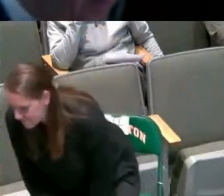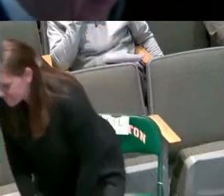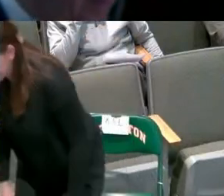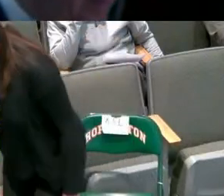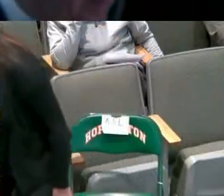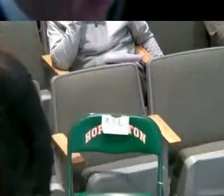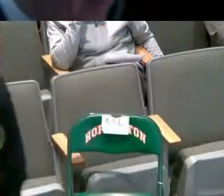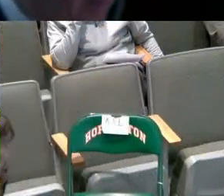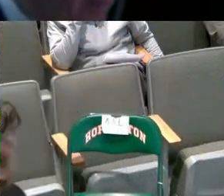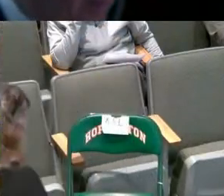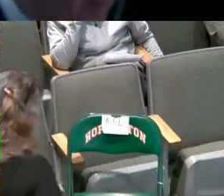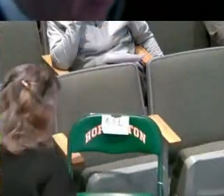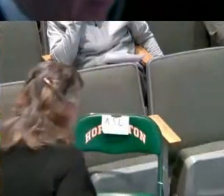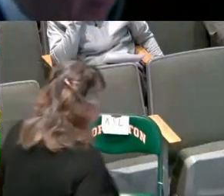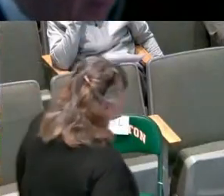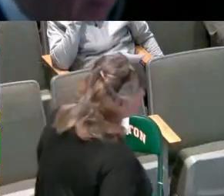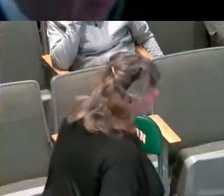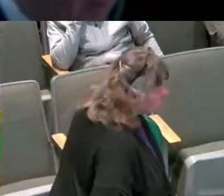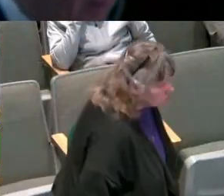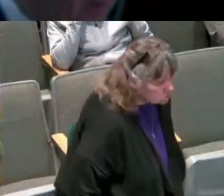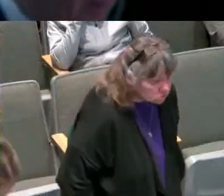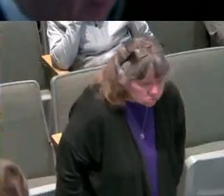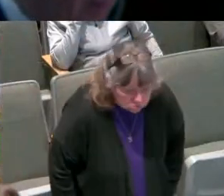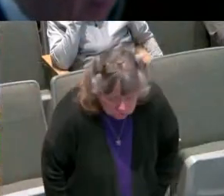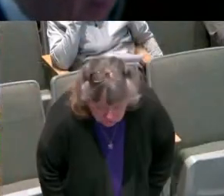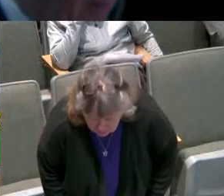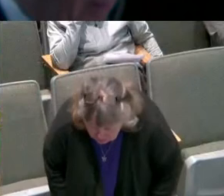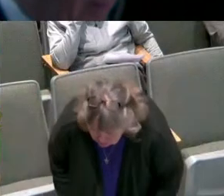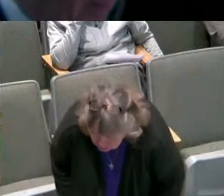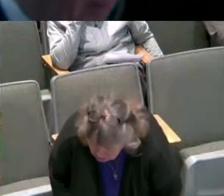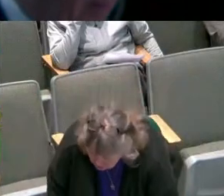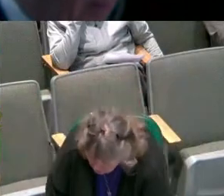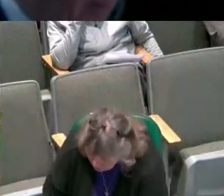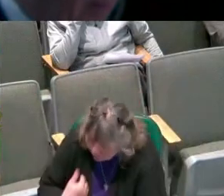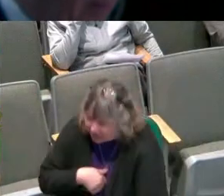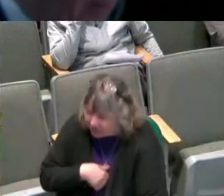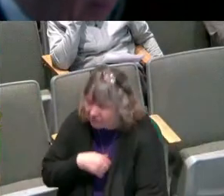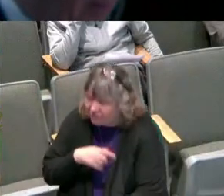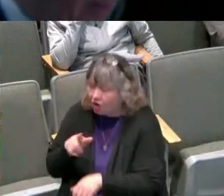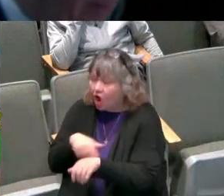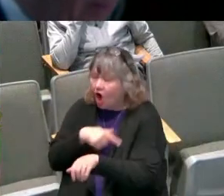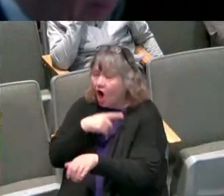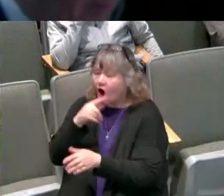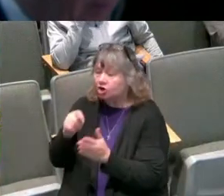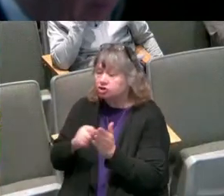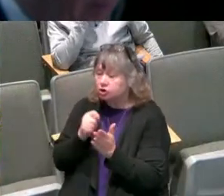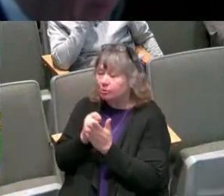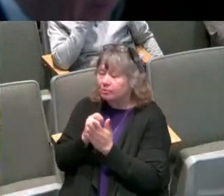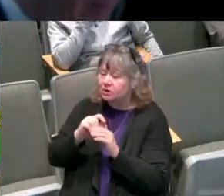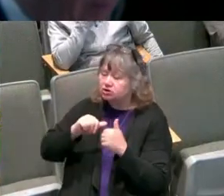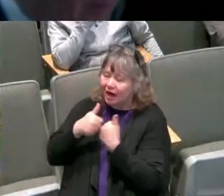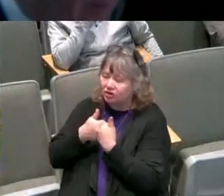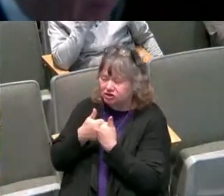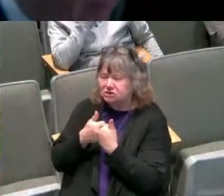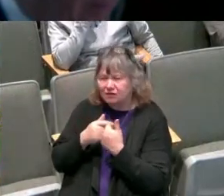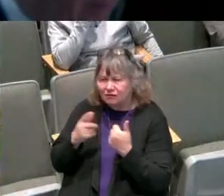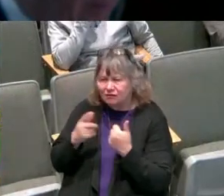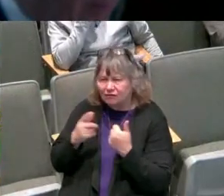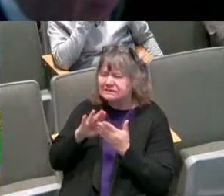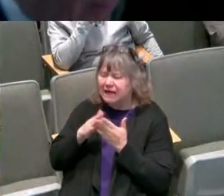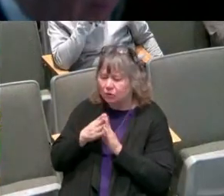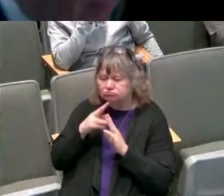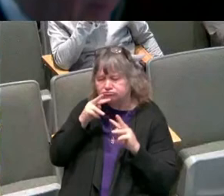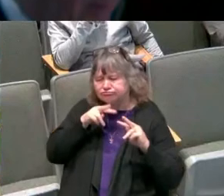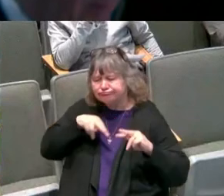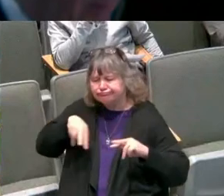challenges and I specifically noted these challenges in last year's presentation first the town is in the process of studying the construction